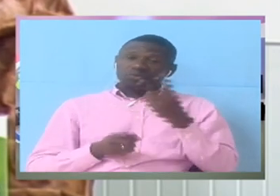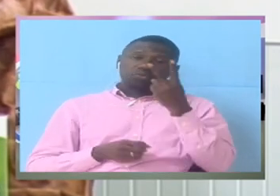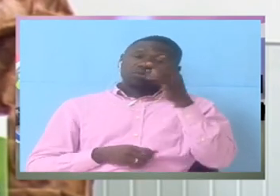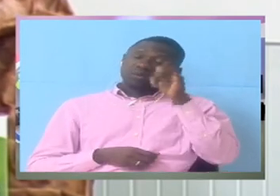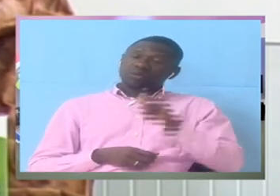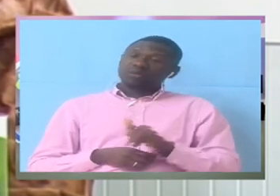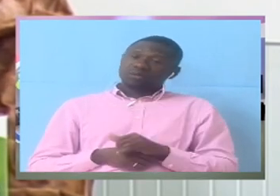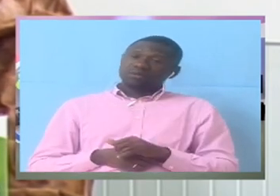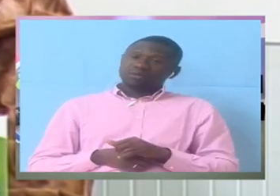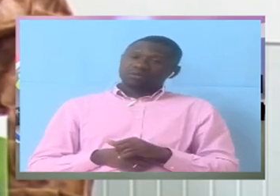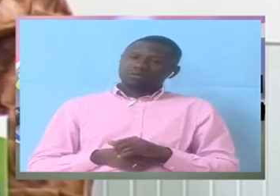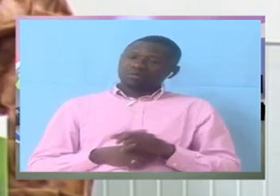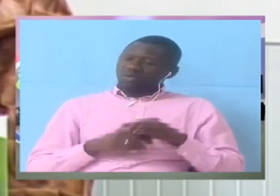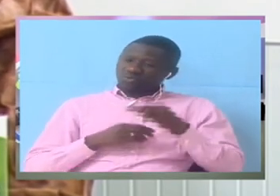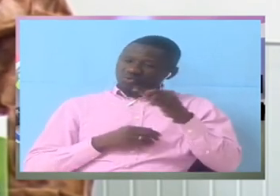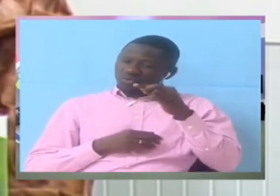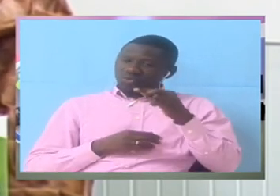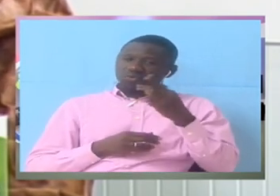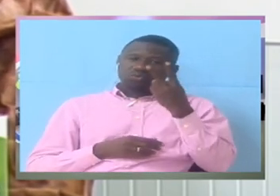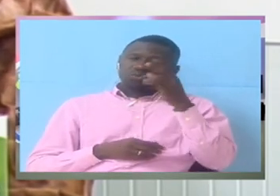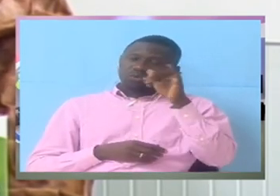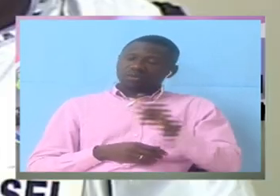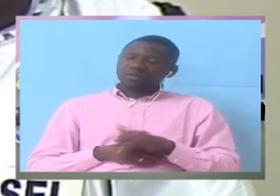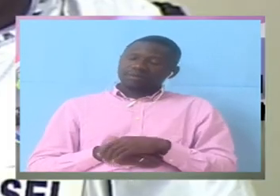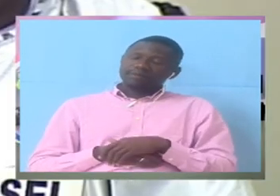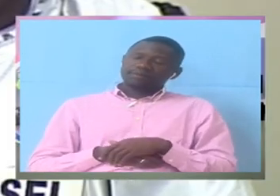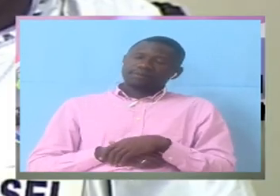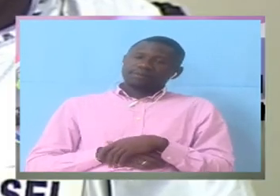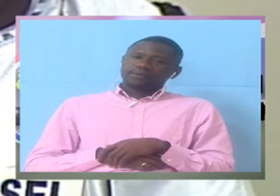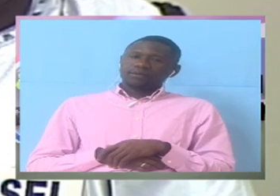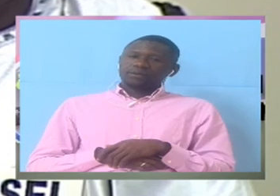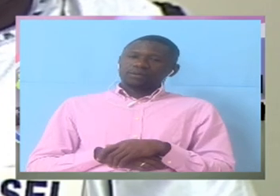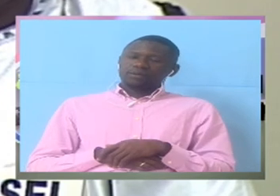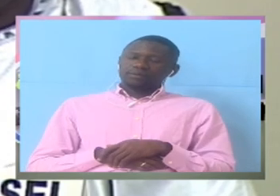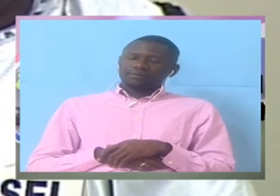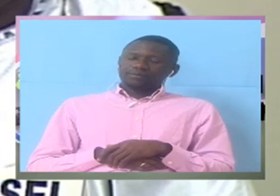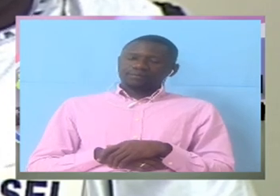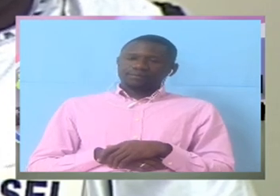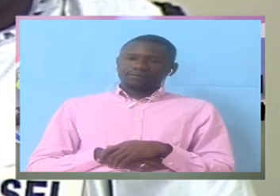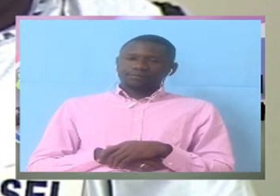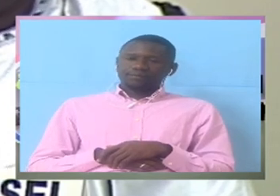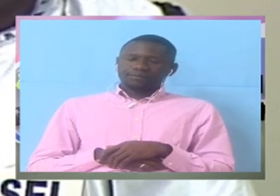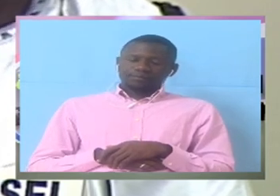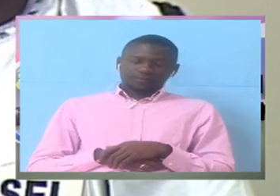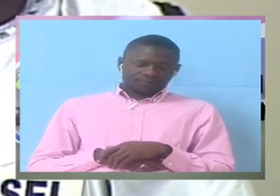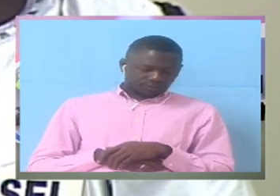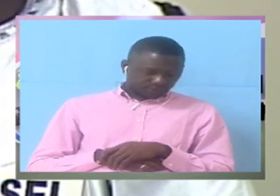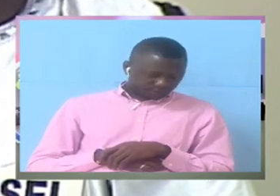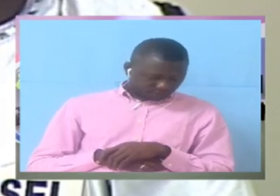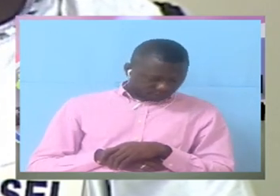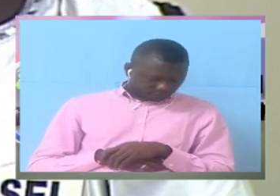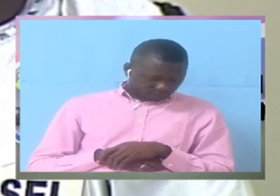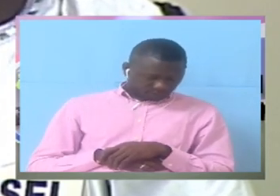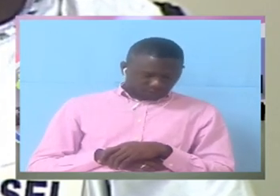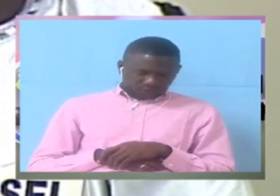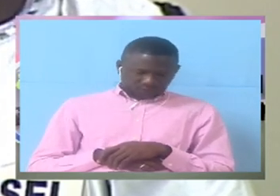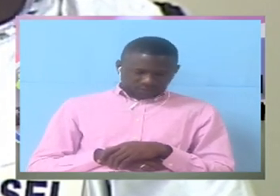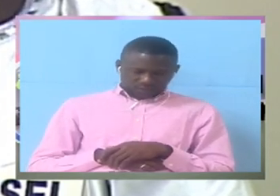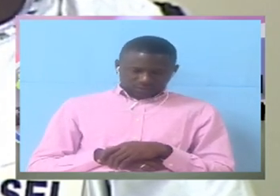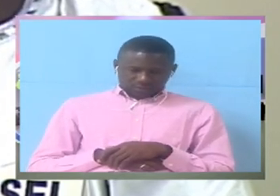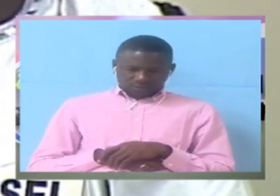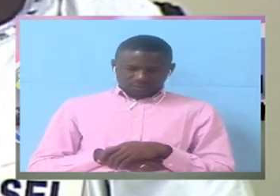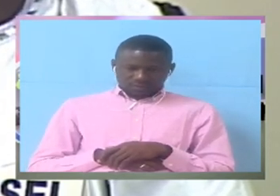Complete 2 years, yes. Nearly 2 years. I want you to run us through some of the torture sessions you went